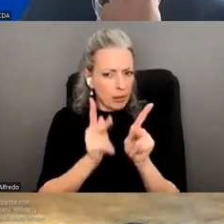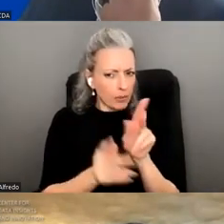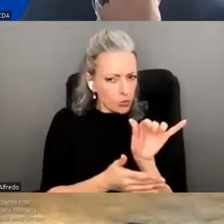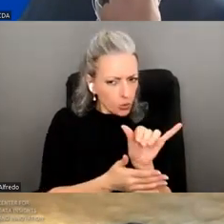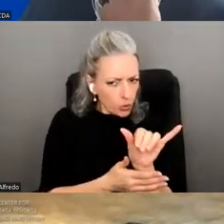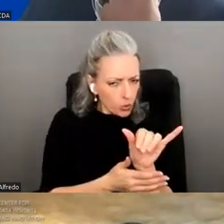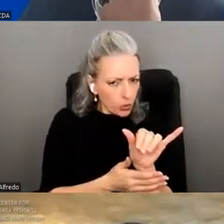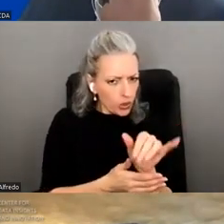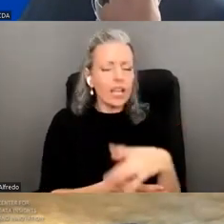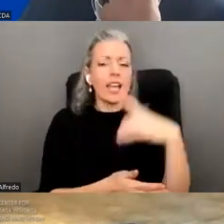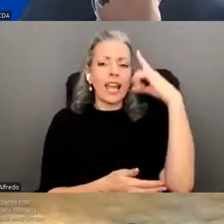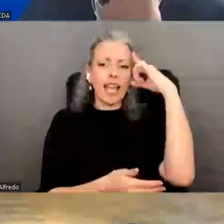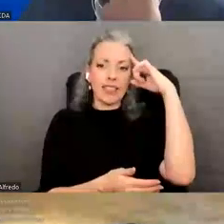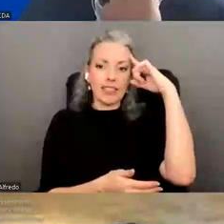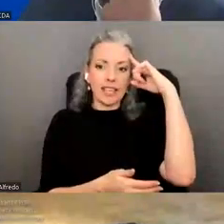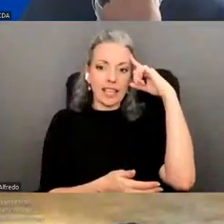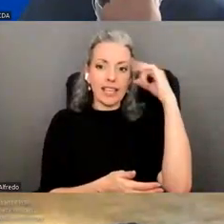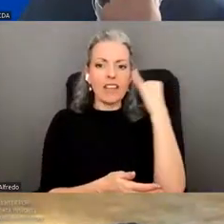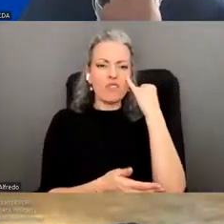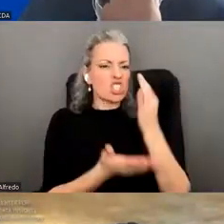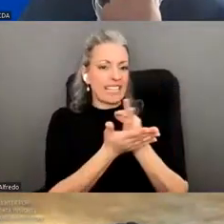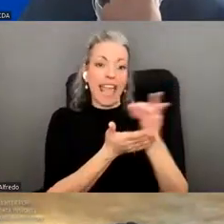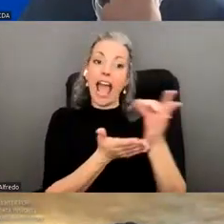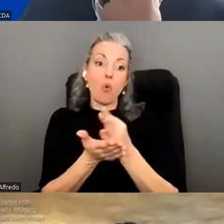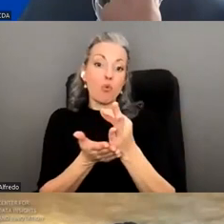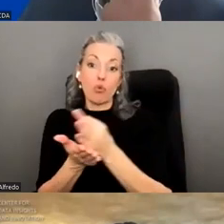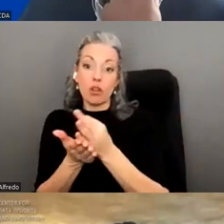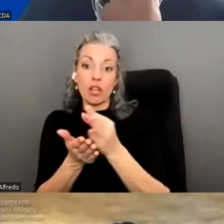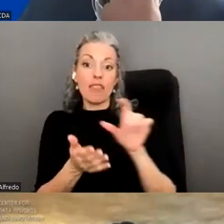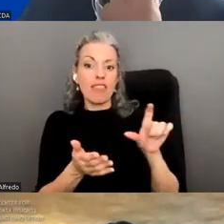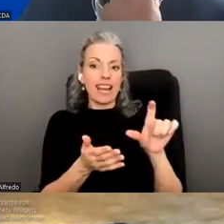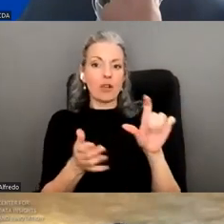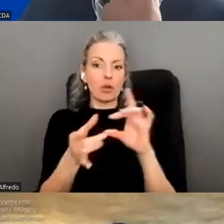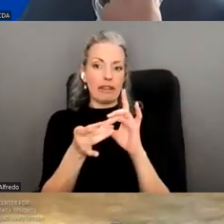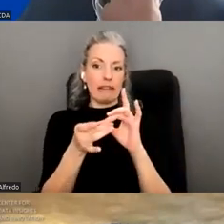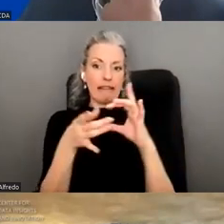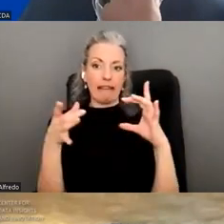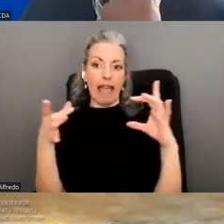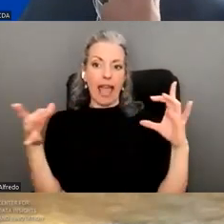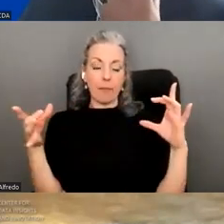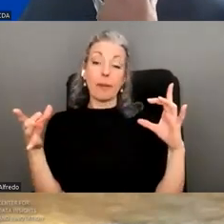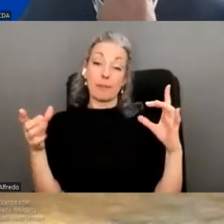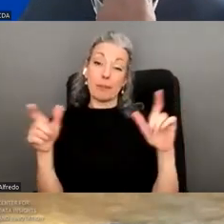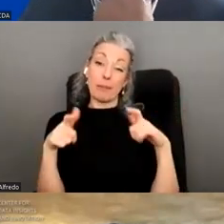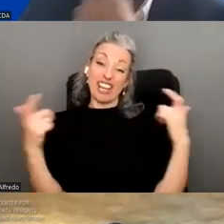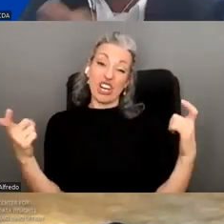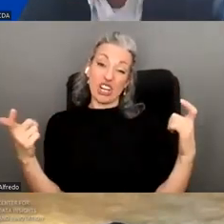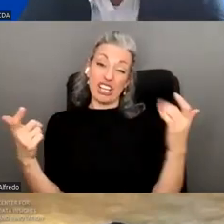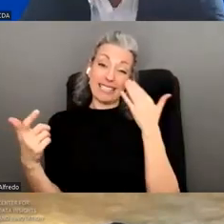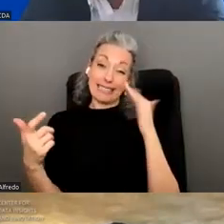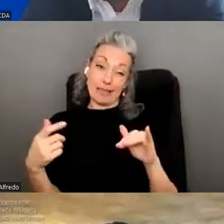I think that if they are just counts, that the equity gap might be even bigger than it seems. Oh,